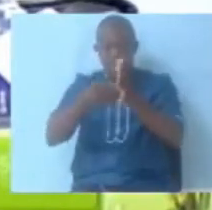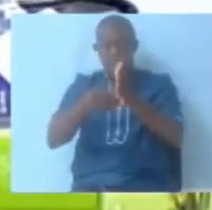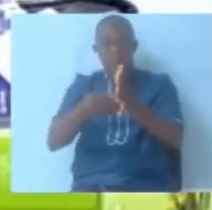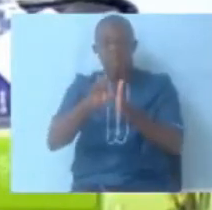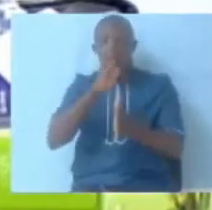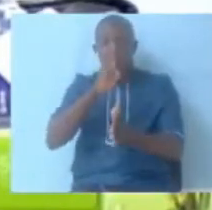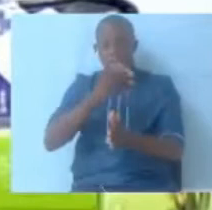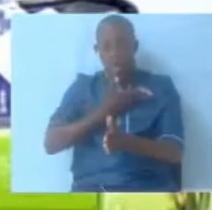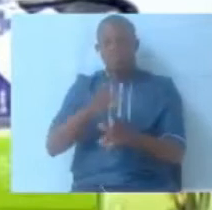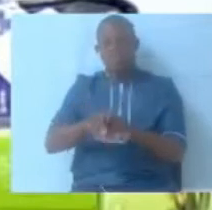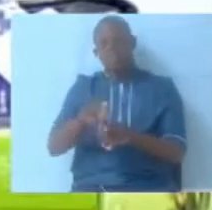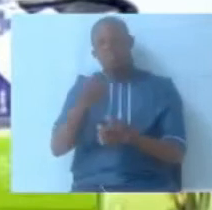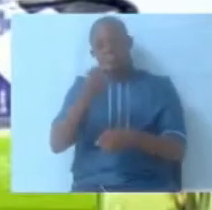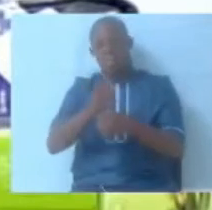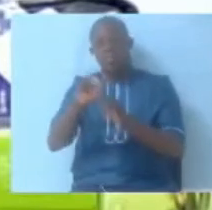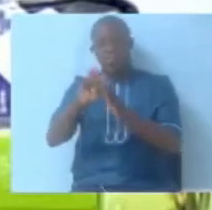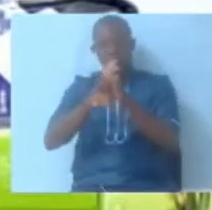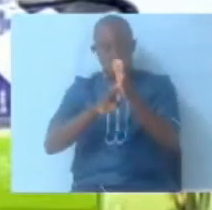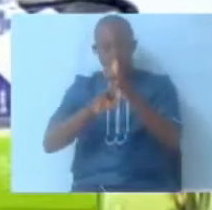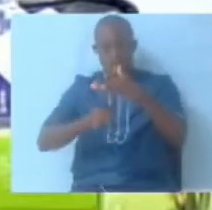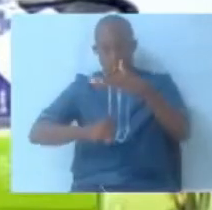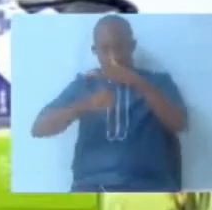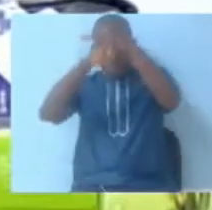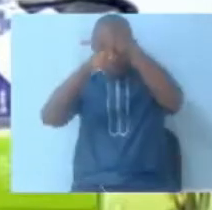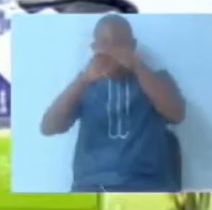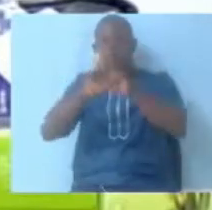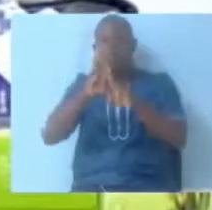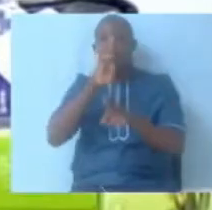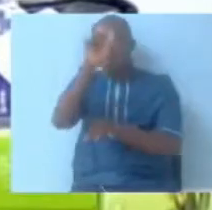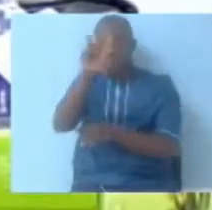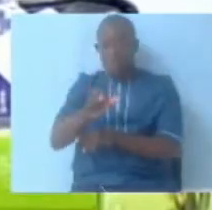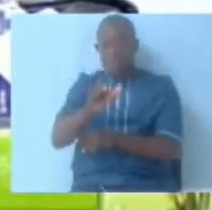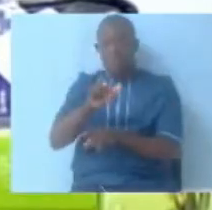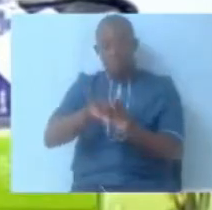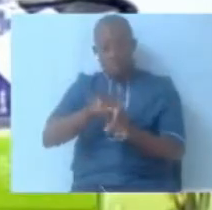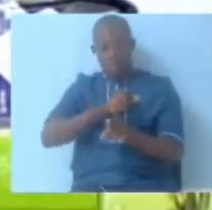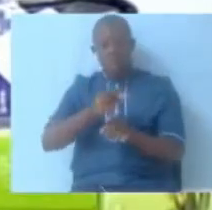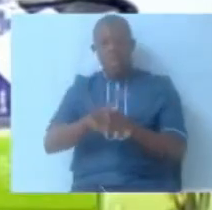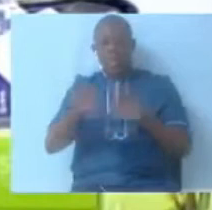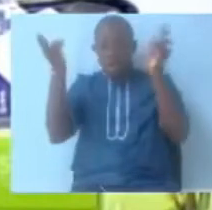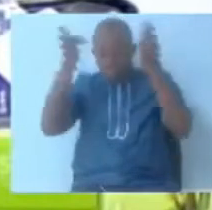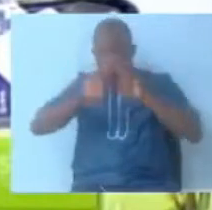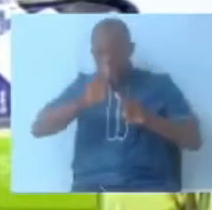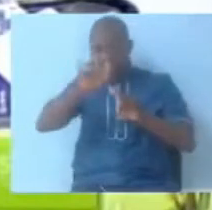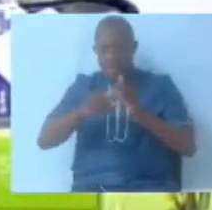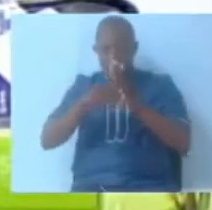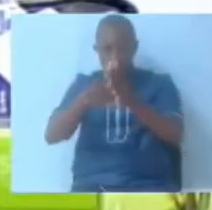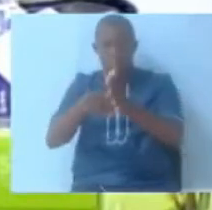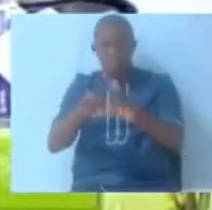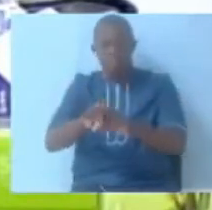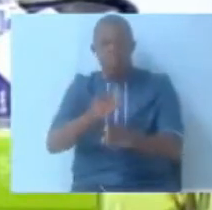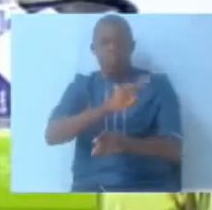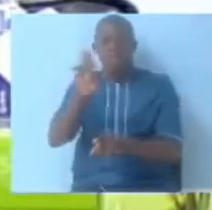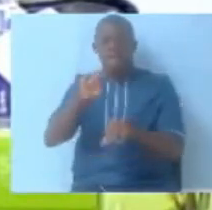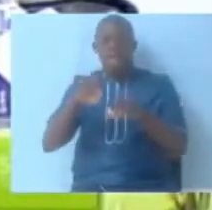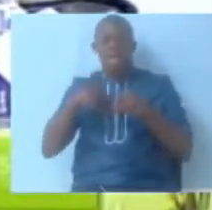matter, ruled in favor of the prosecution, denying the accused person's right to bail. Magistrate Onya meya lonko kobe